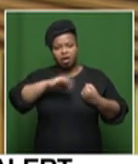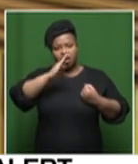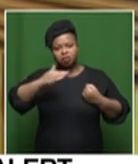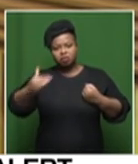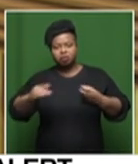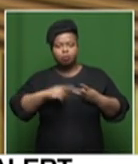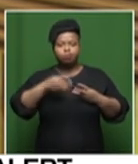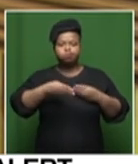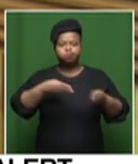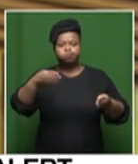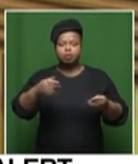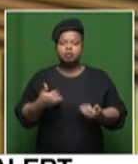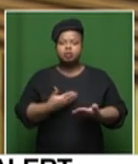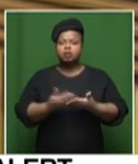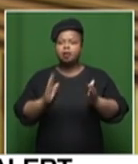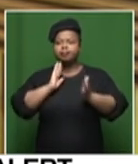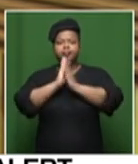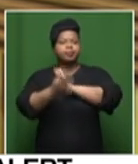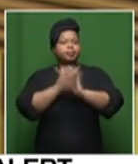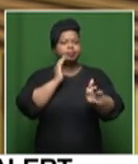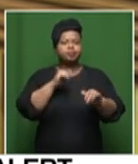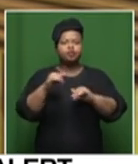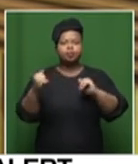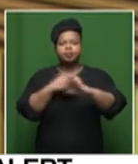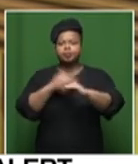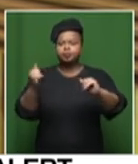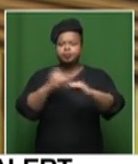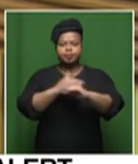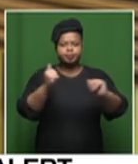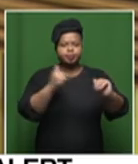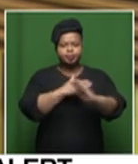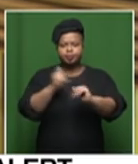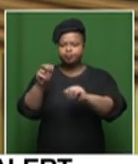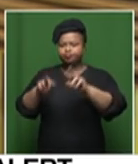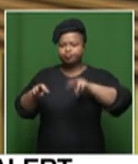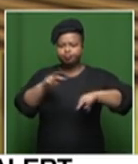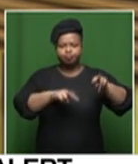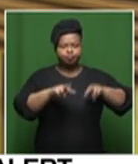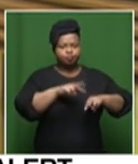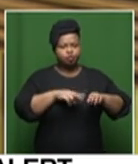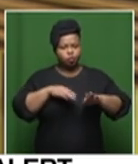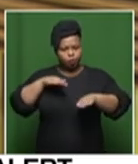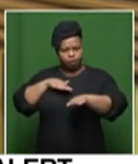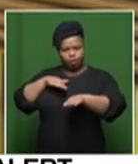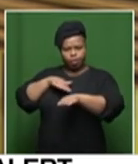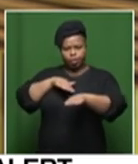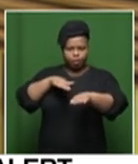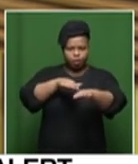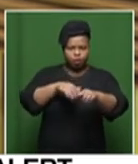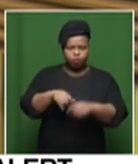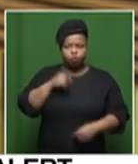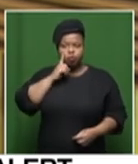police cars, literally just driving around the city, monitoring the situation. We drove behind them, watching